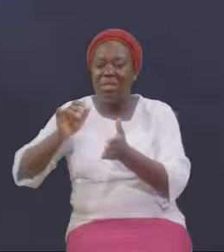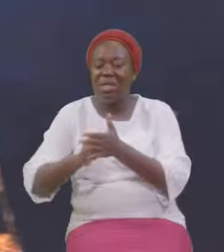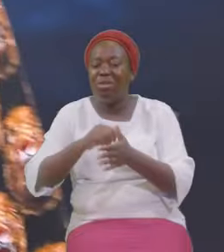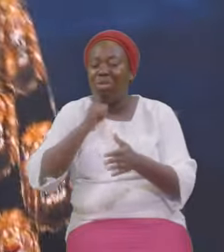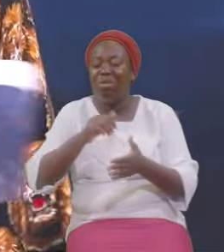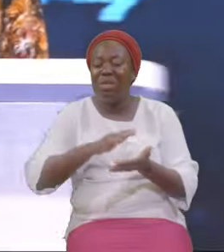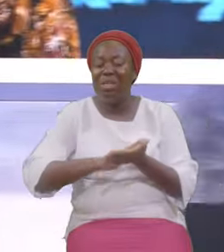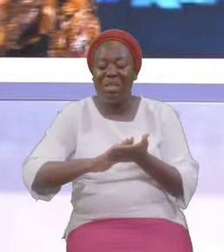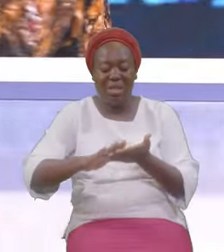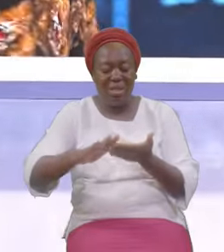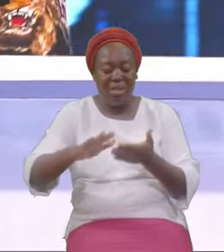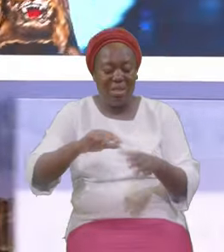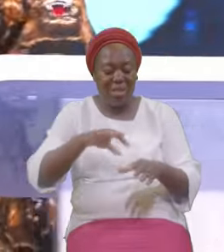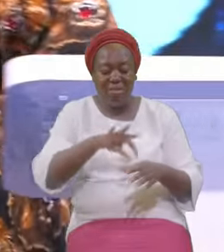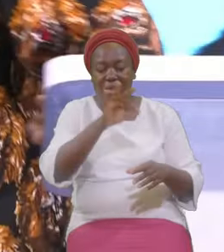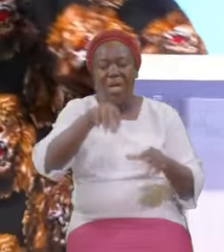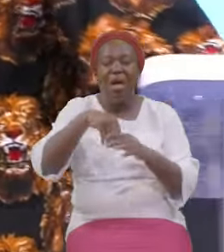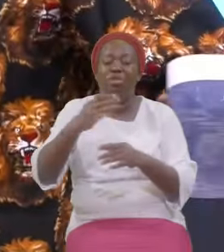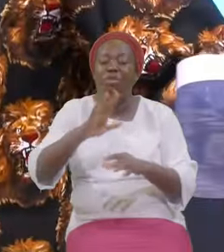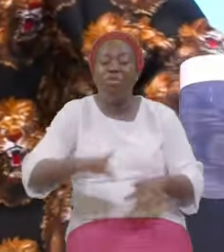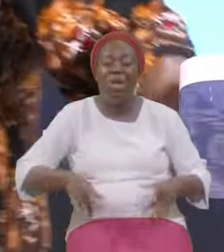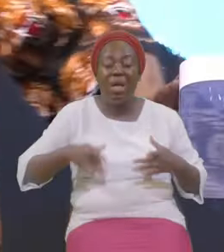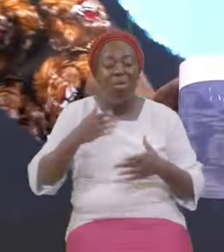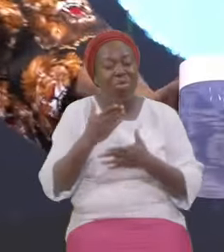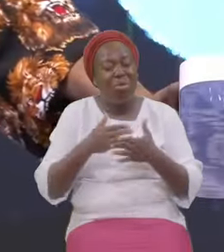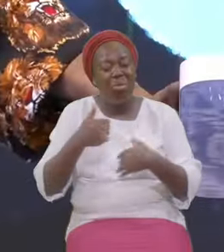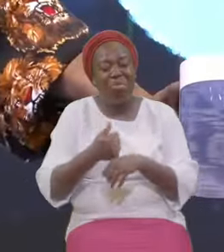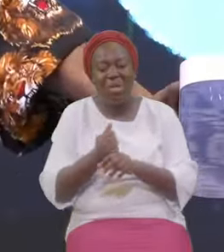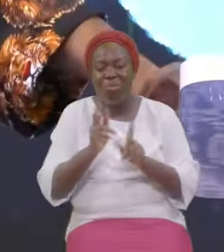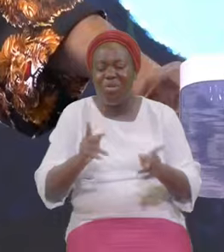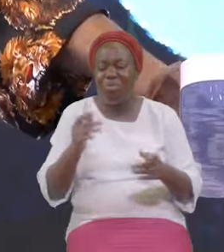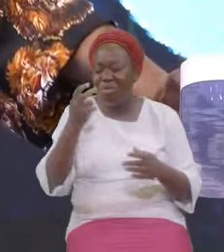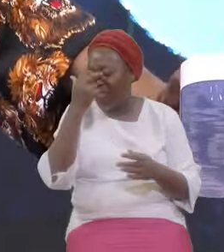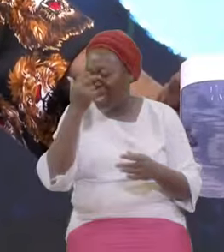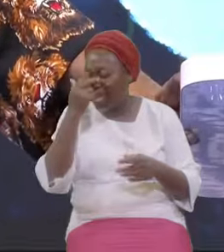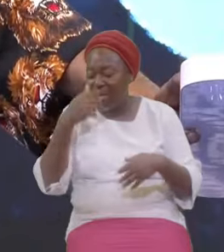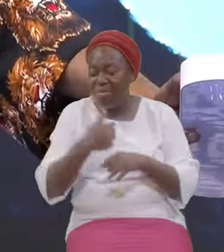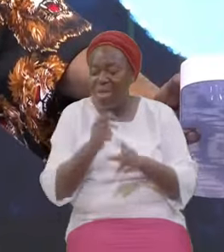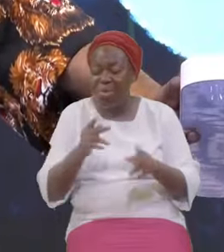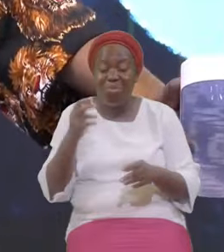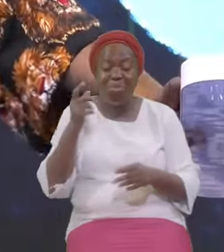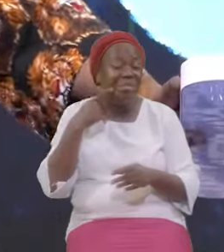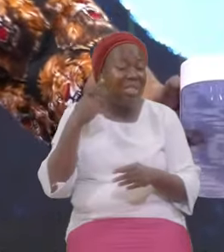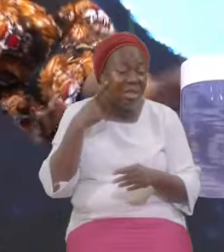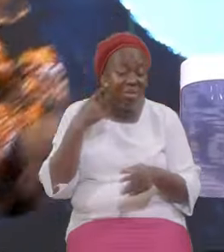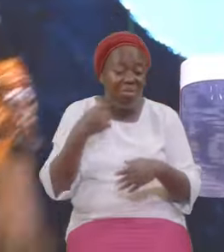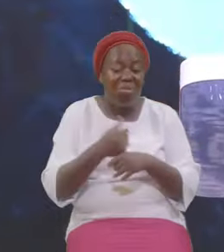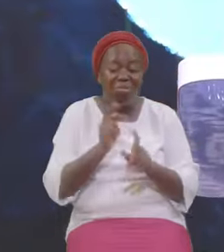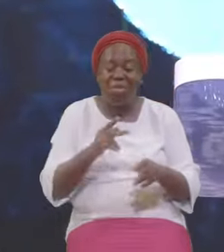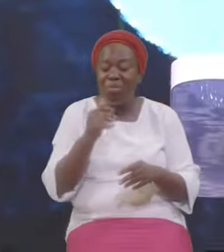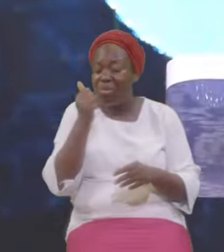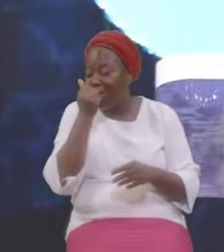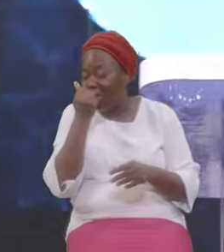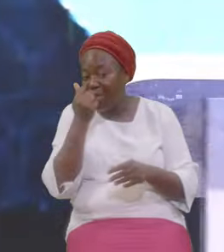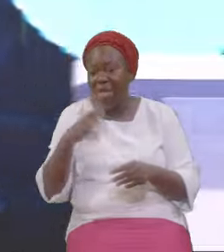unclean spirits make people blind, make people deaf, make people dumb. They brought a